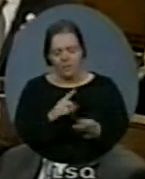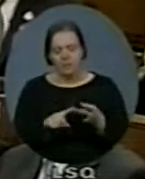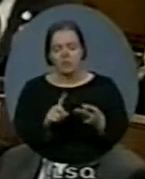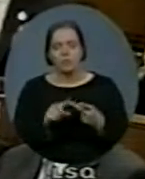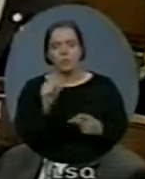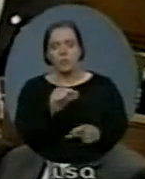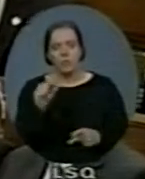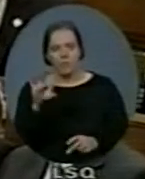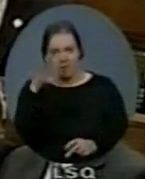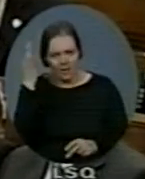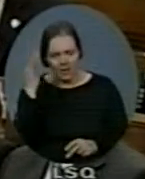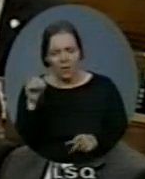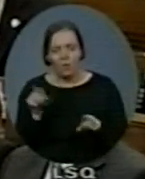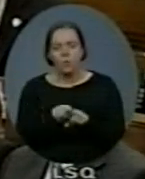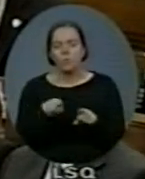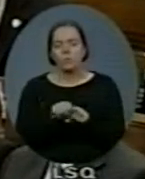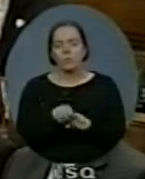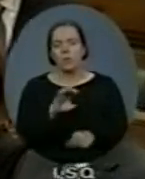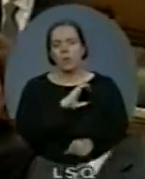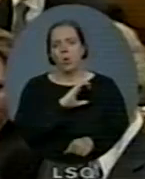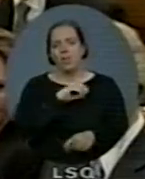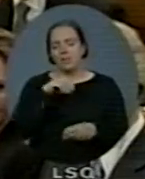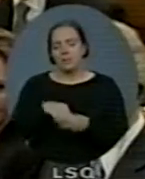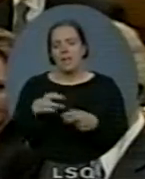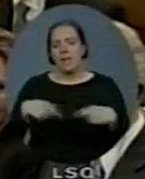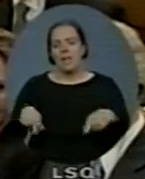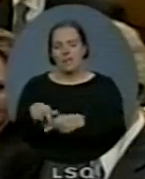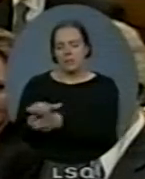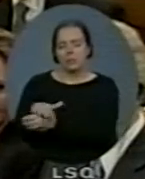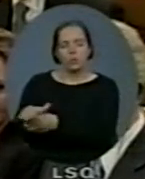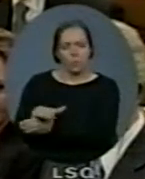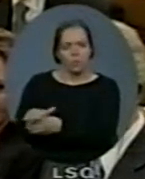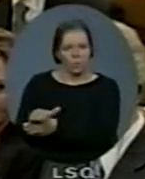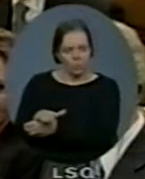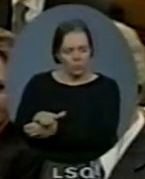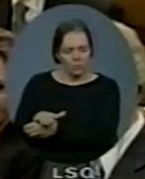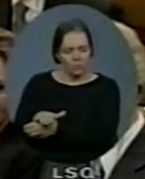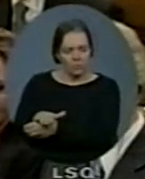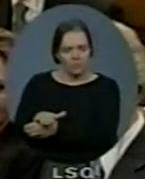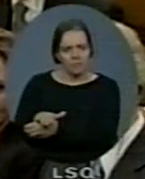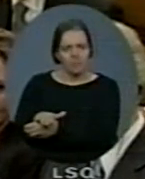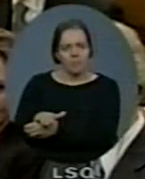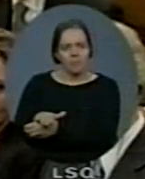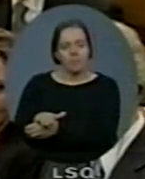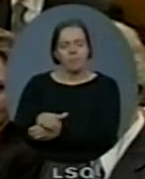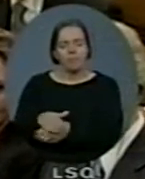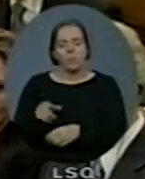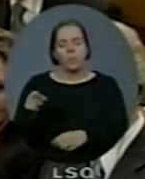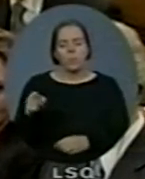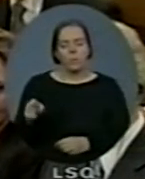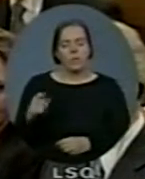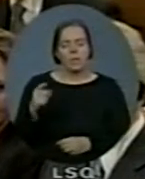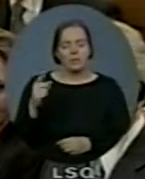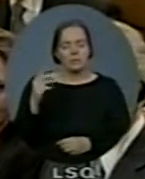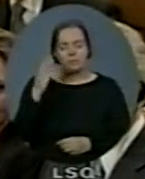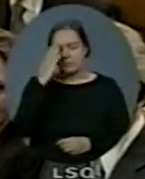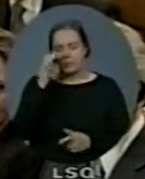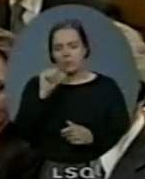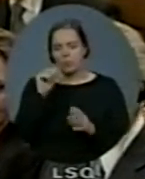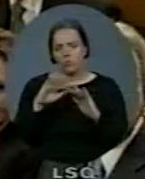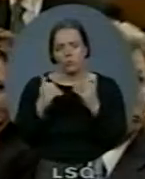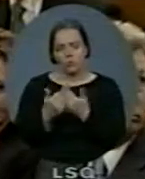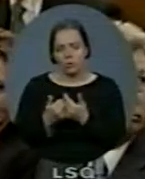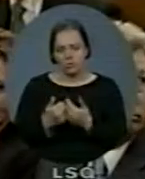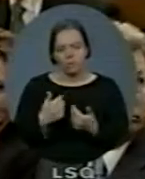area. And I can tell you, Mr. Speaker, he obviously is clearly unaware of the amount of resources that we have increased across the board for